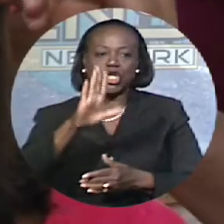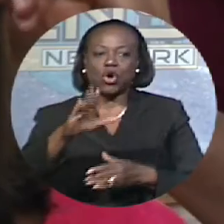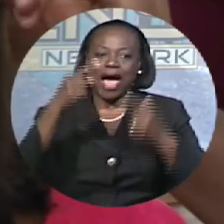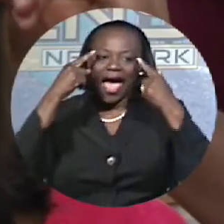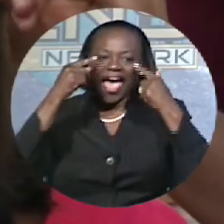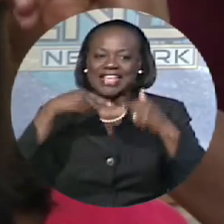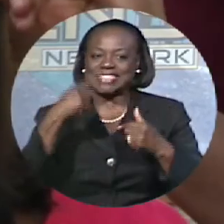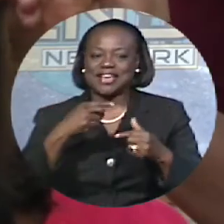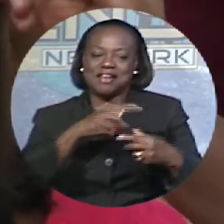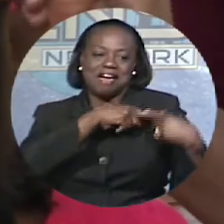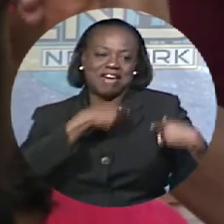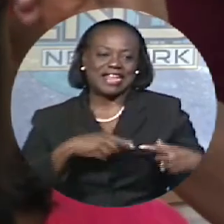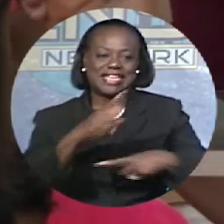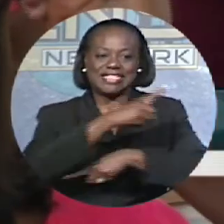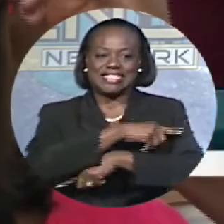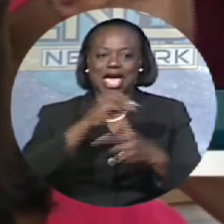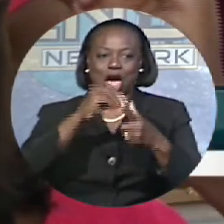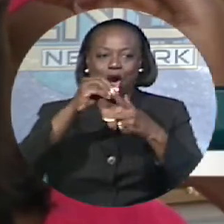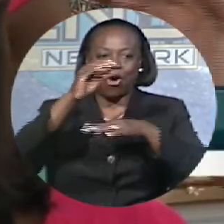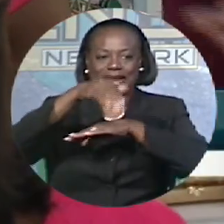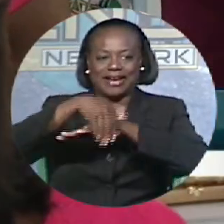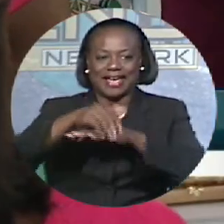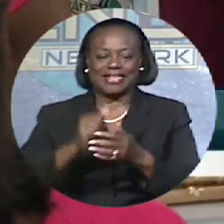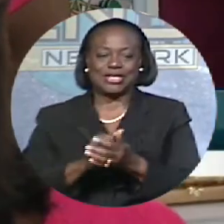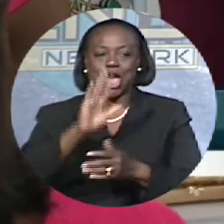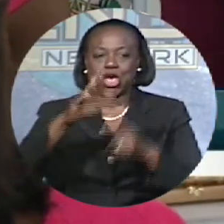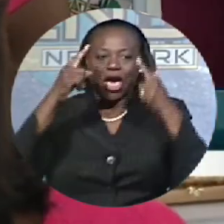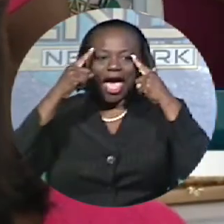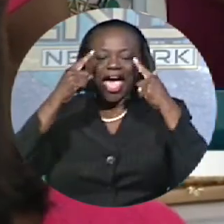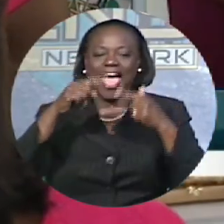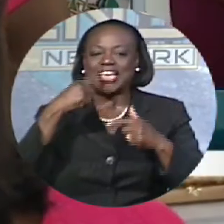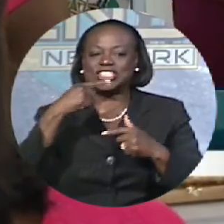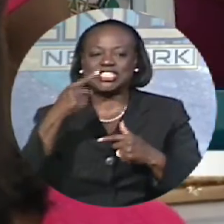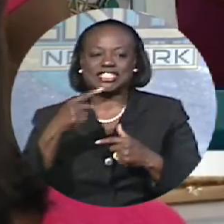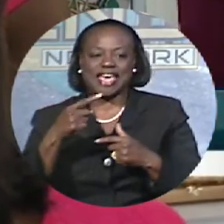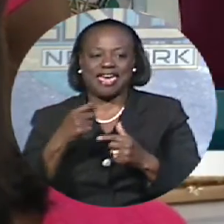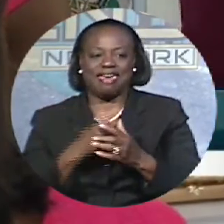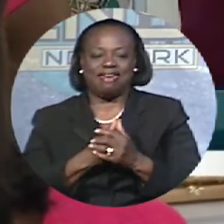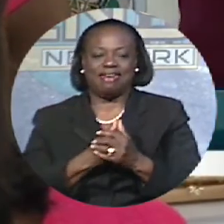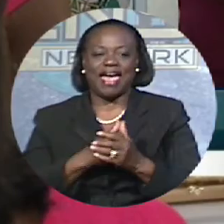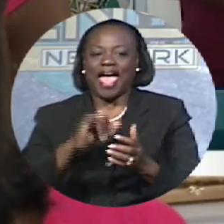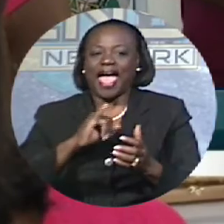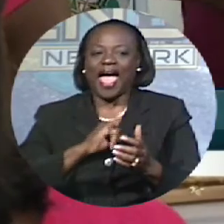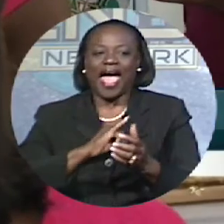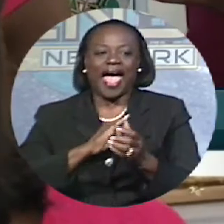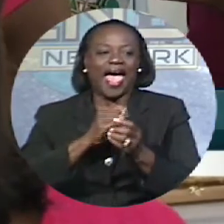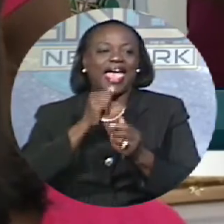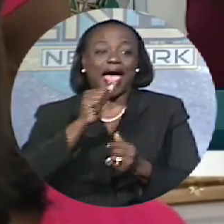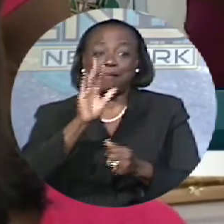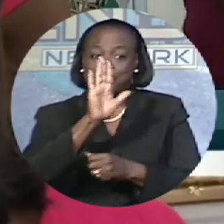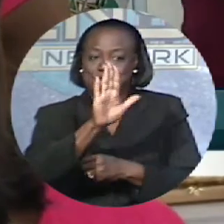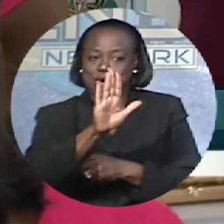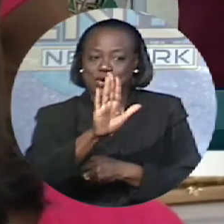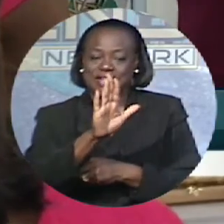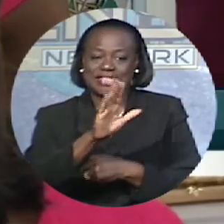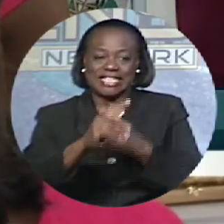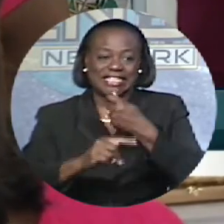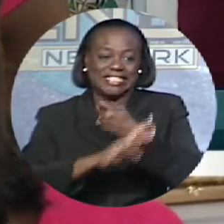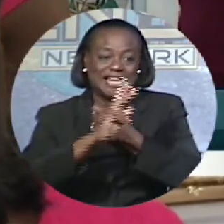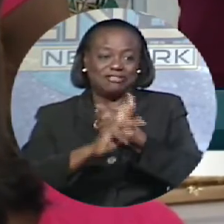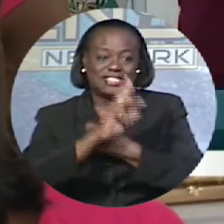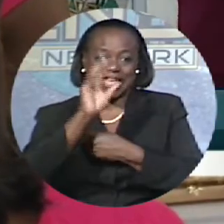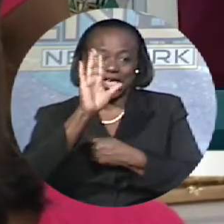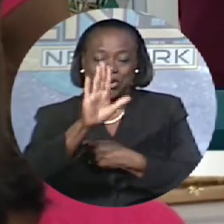night? Well, on Valentine's night, your eyes should be saying one of two things. I am dangerously yours, or I am your